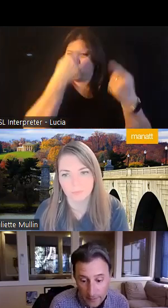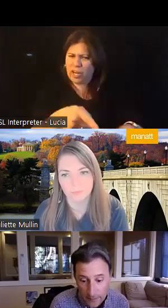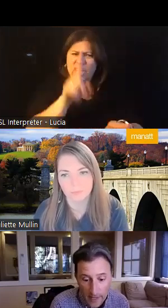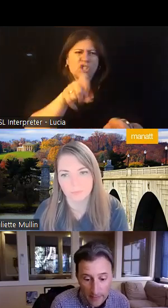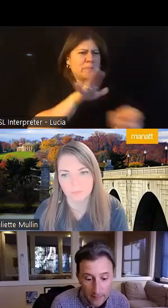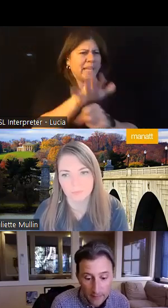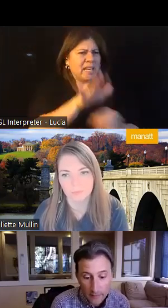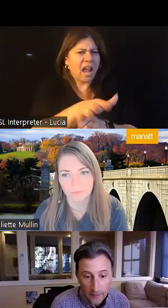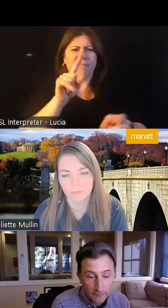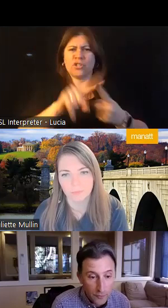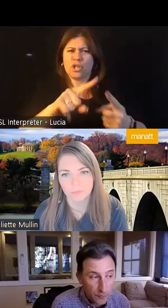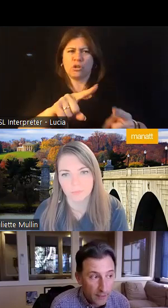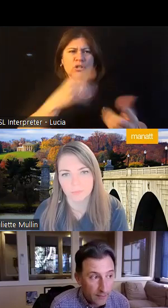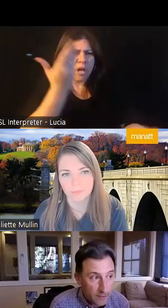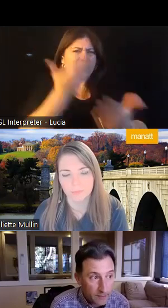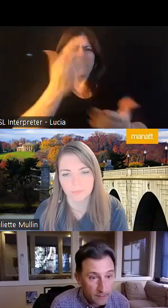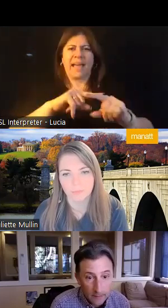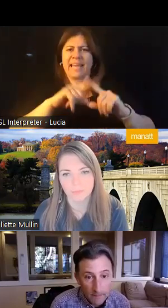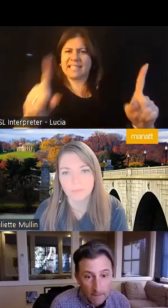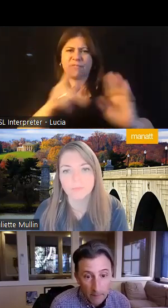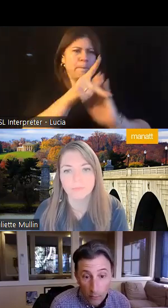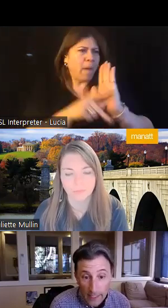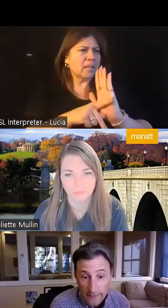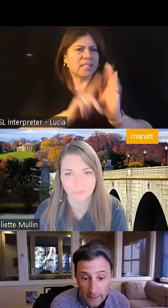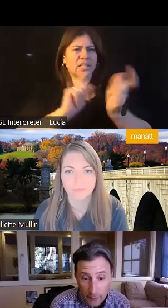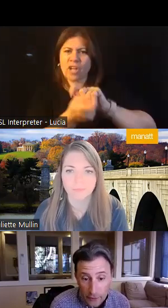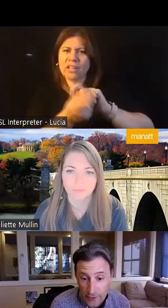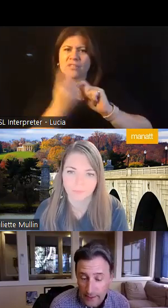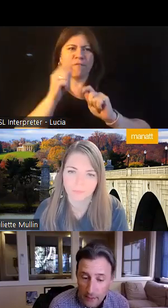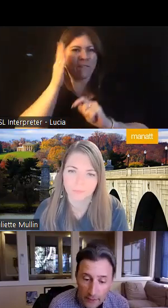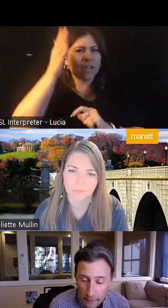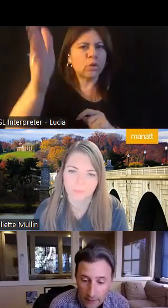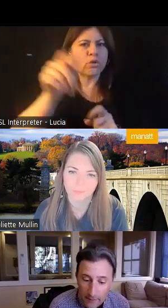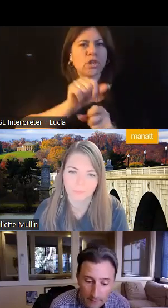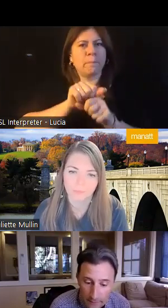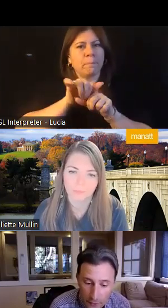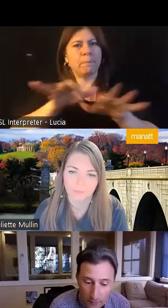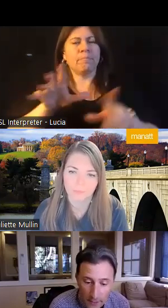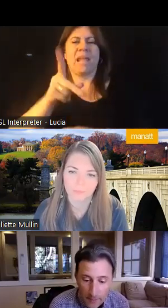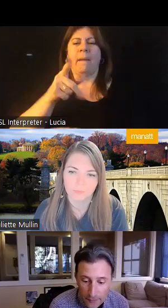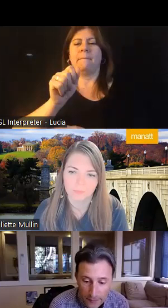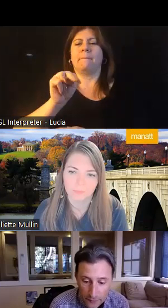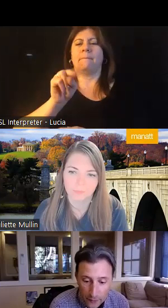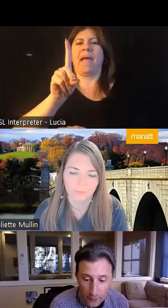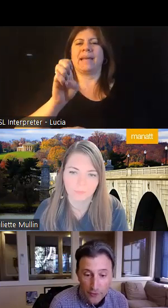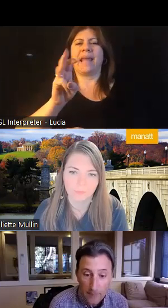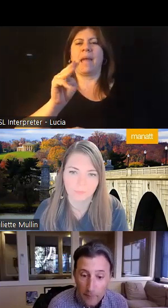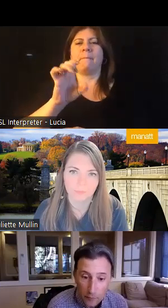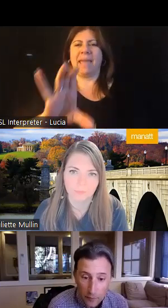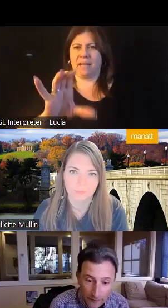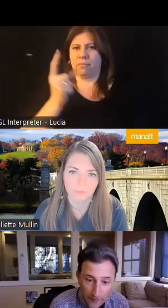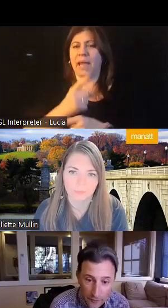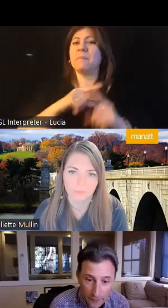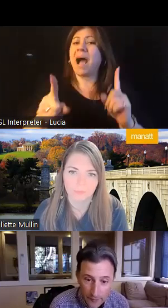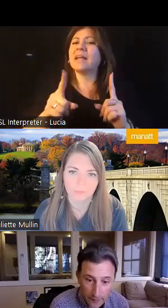different policy path in future pandemics. But what I didn't appreciate, and what I think so many people still don't appreciate, people